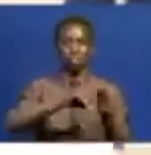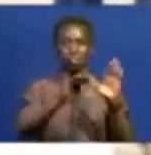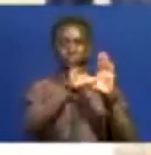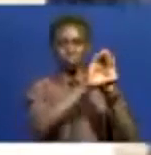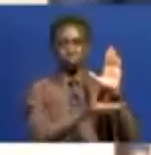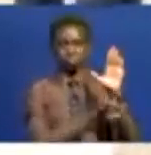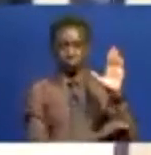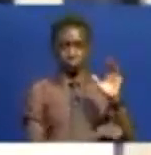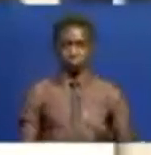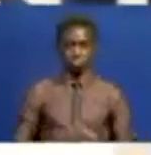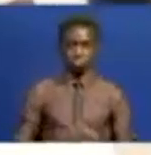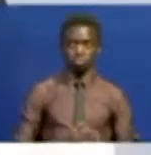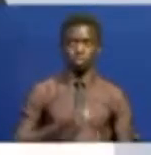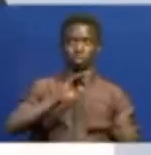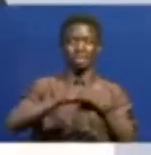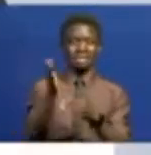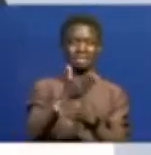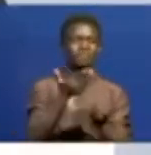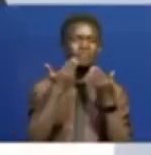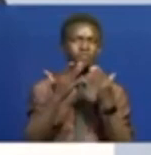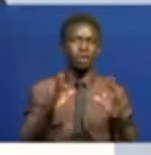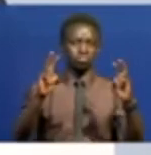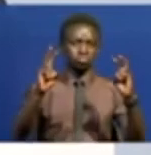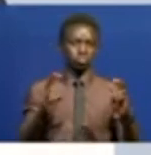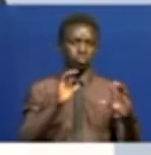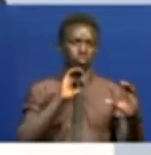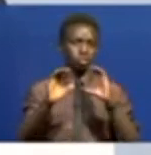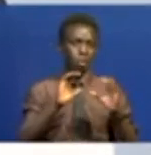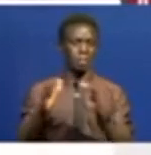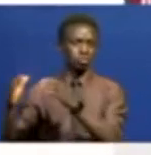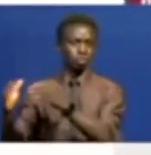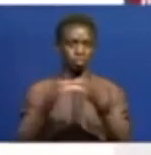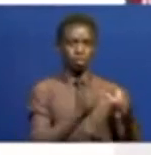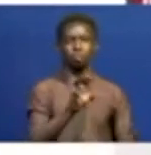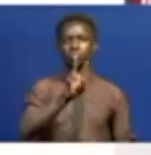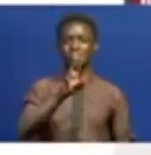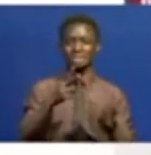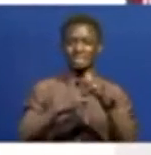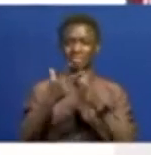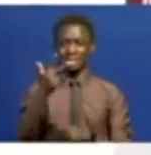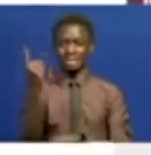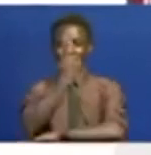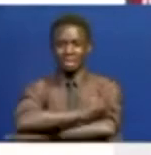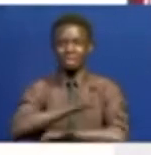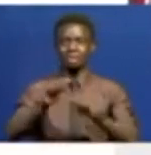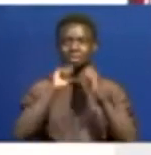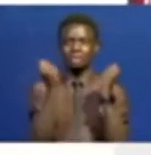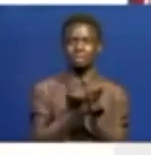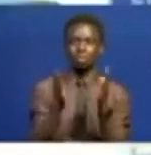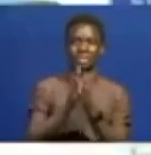Committee concluded deliberations of the bipartisan talks. Over the course of 73 days, the team co-chaired by the National Assembly